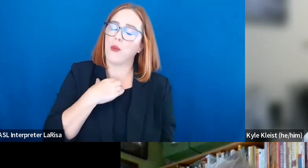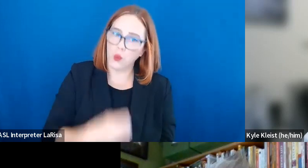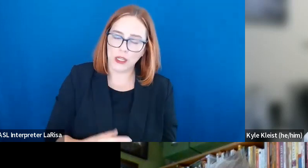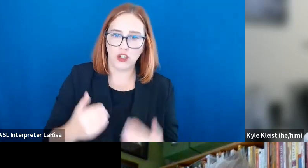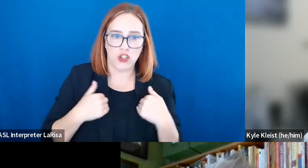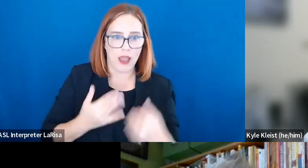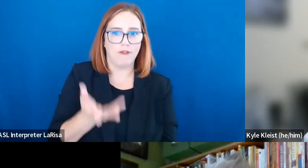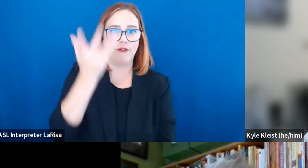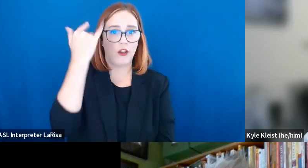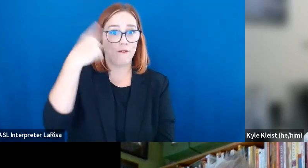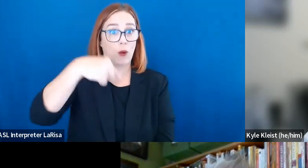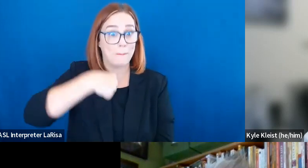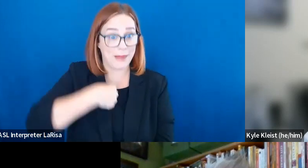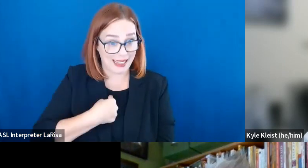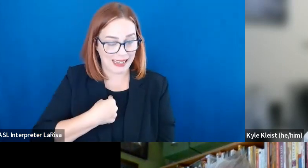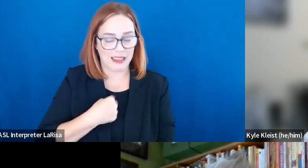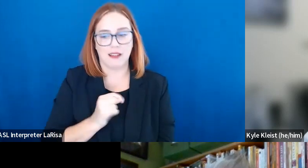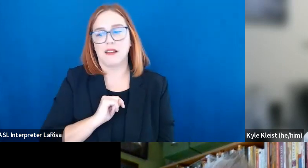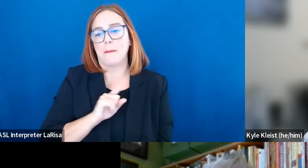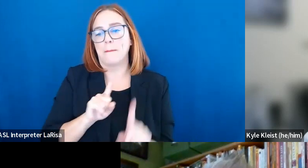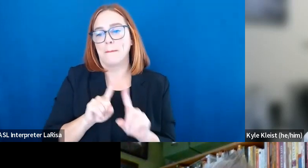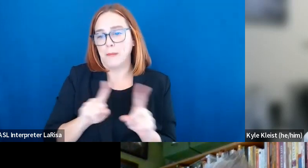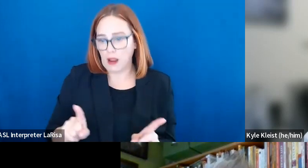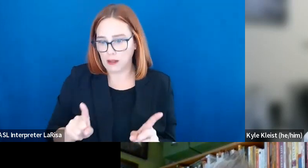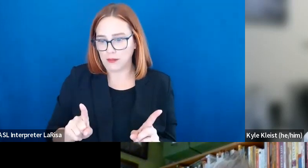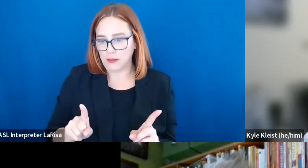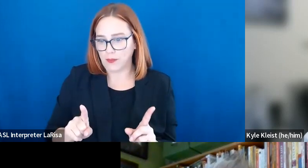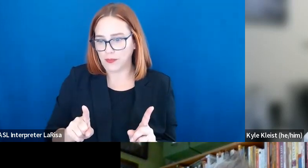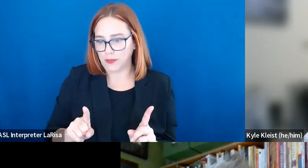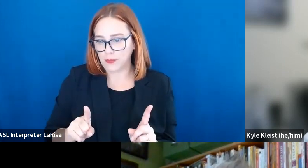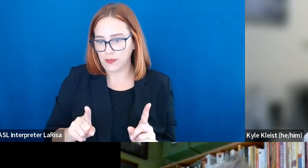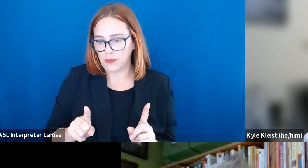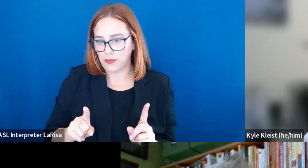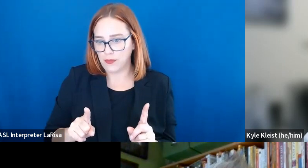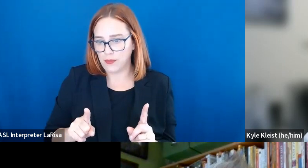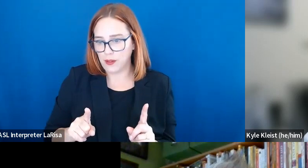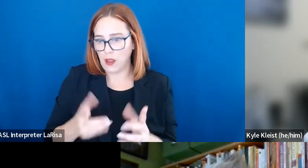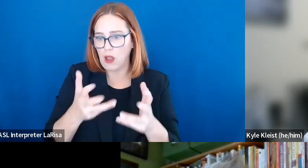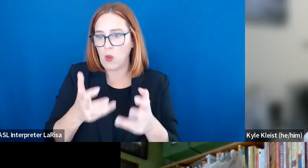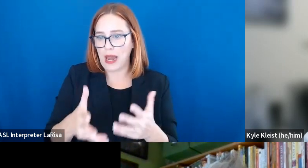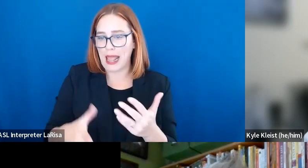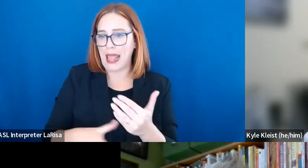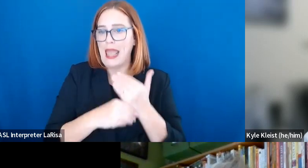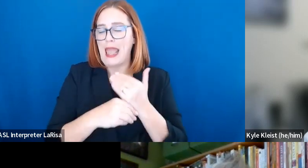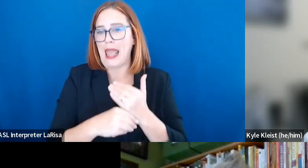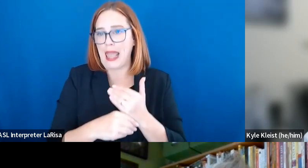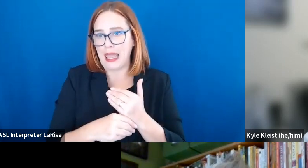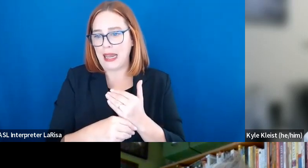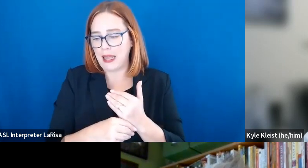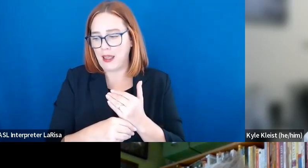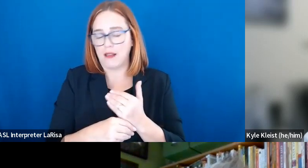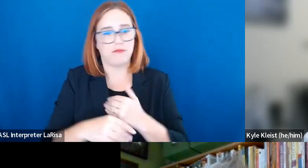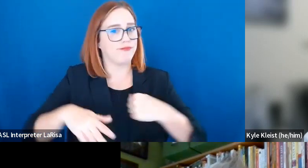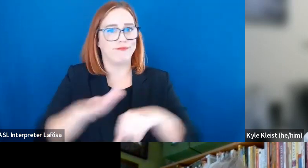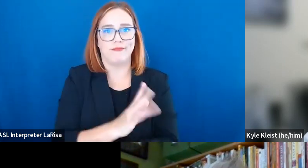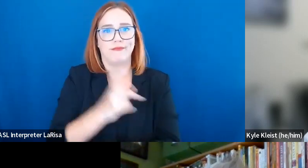in place for me. But I just wanted to add that I wholeheartedly agree with